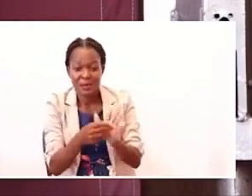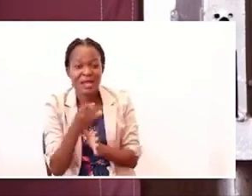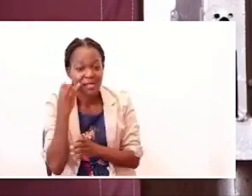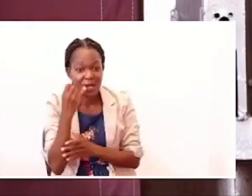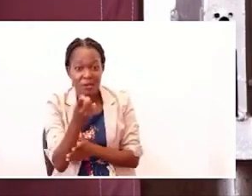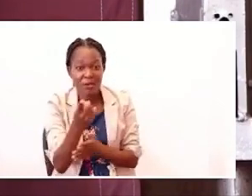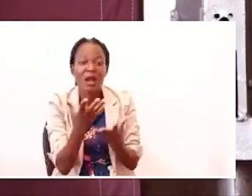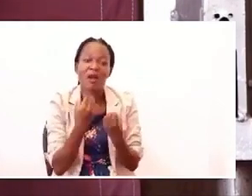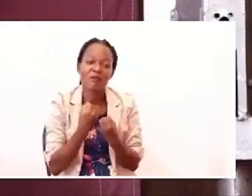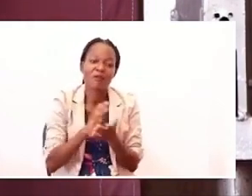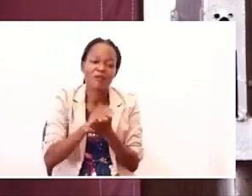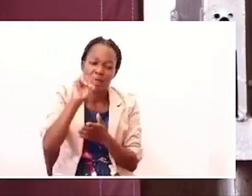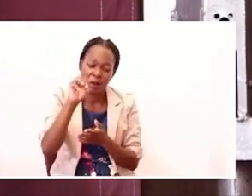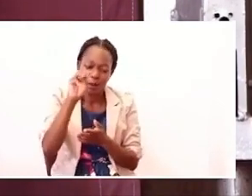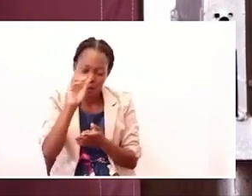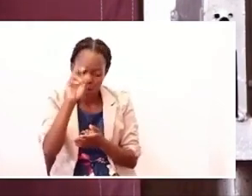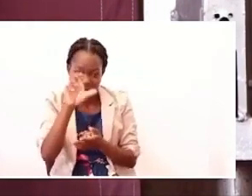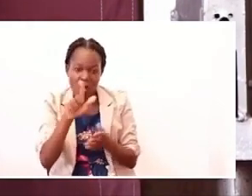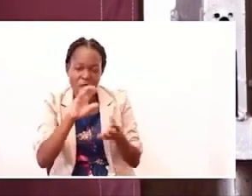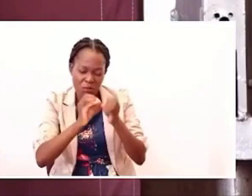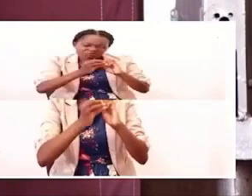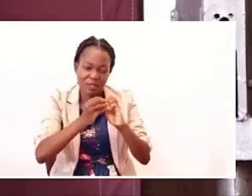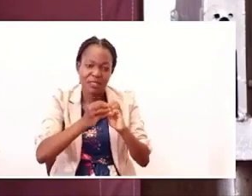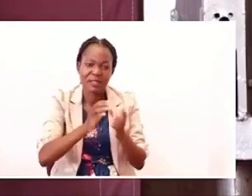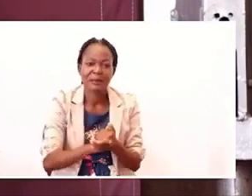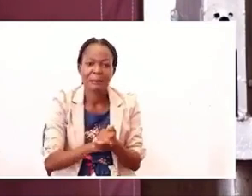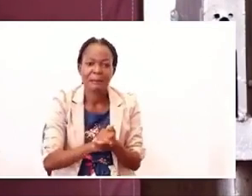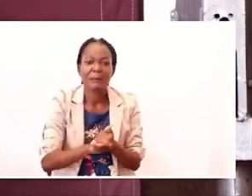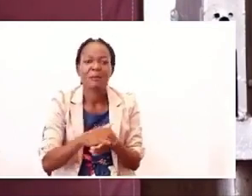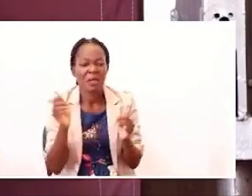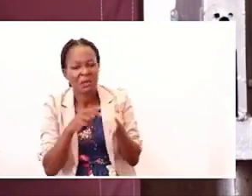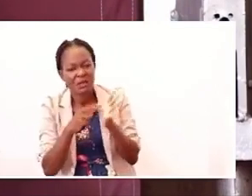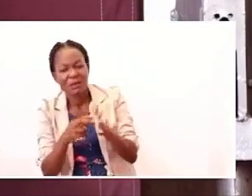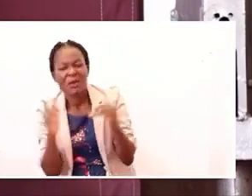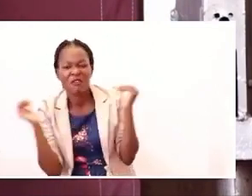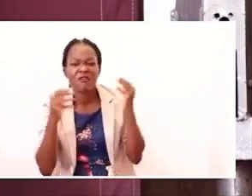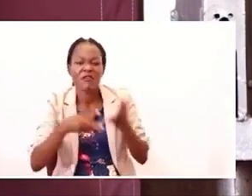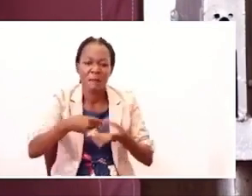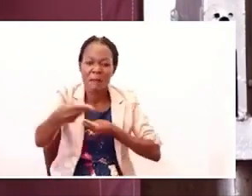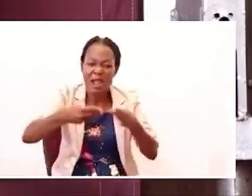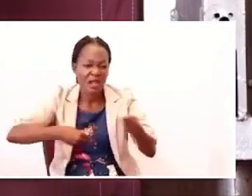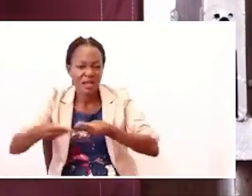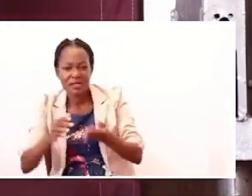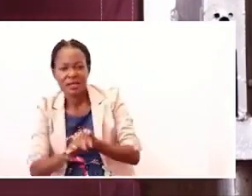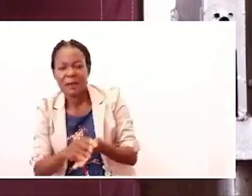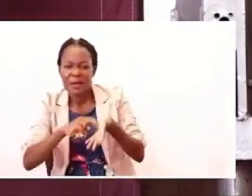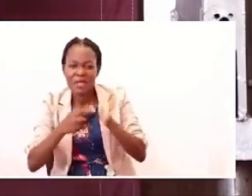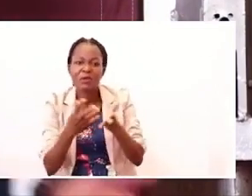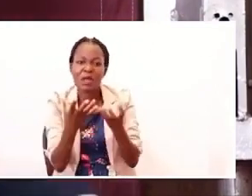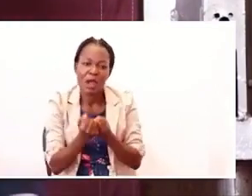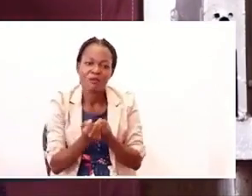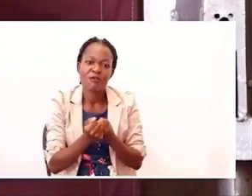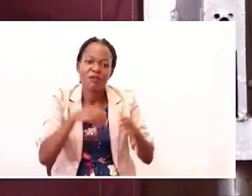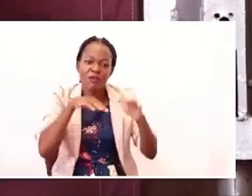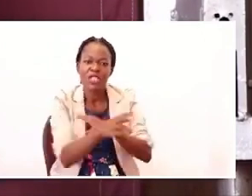neoliberal model that really operates and entrenches the operations of free markets, you need to have a treasury that does not